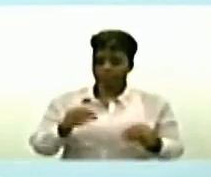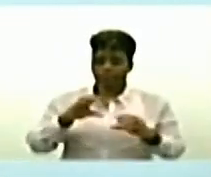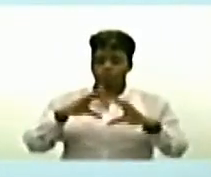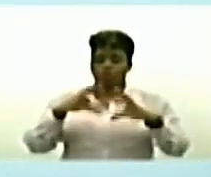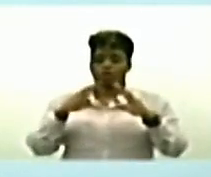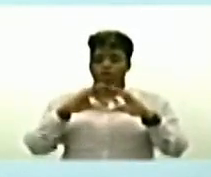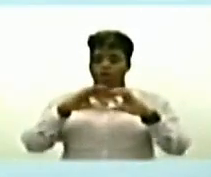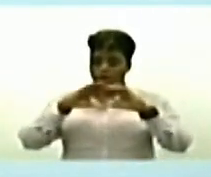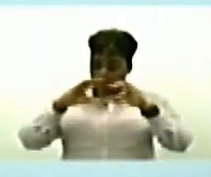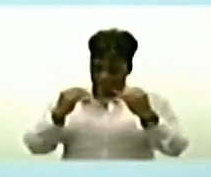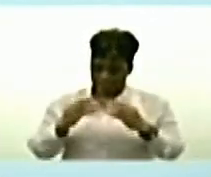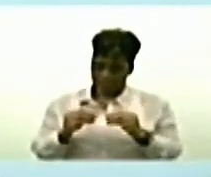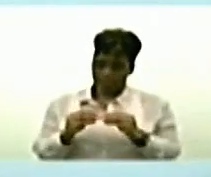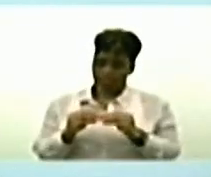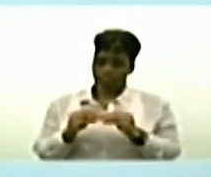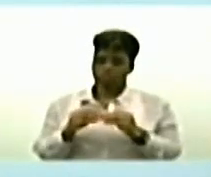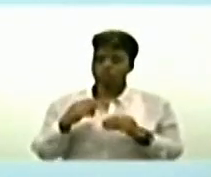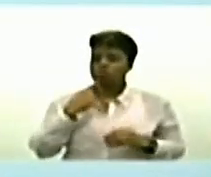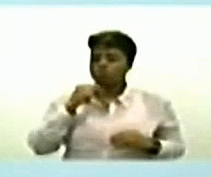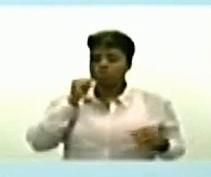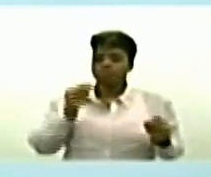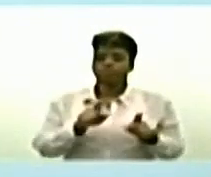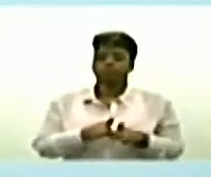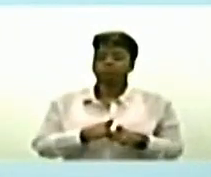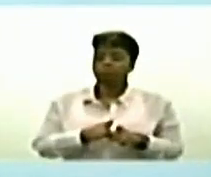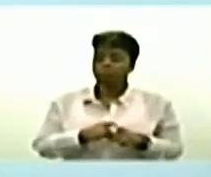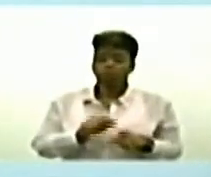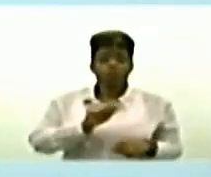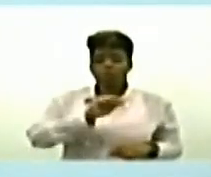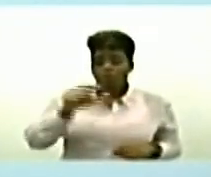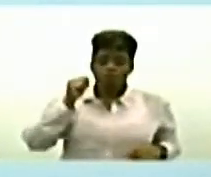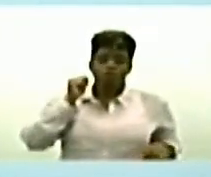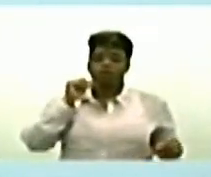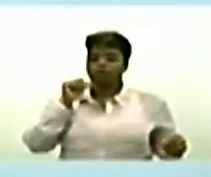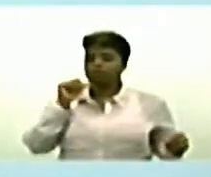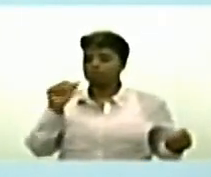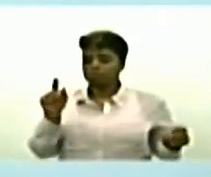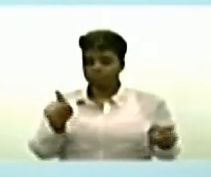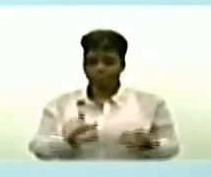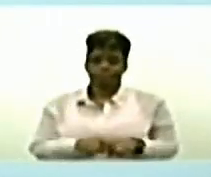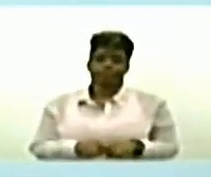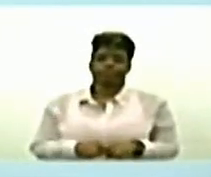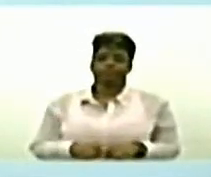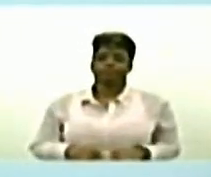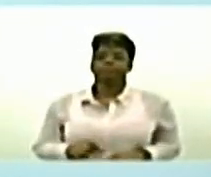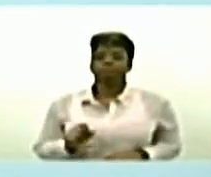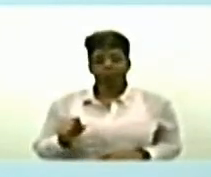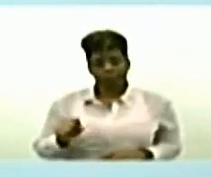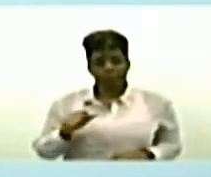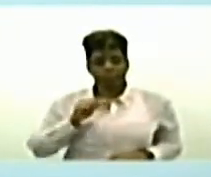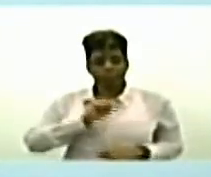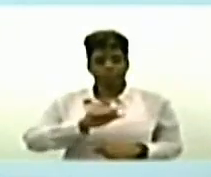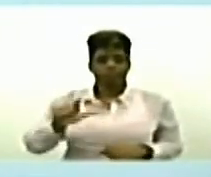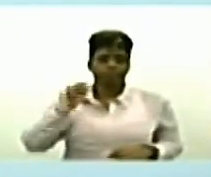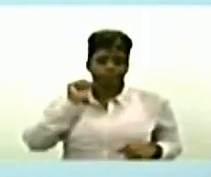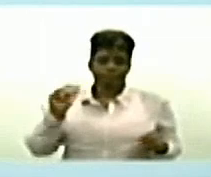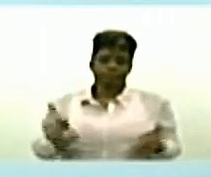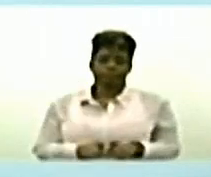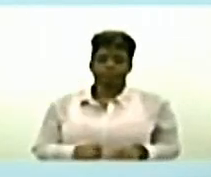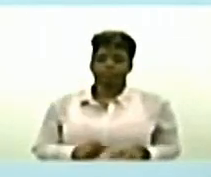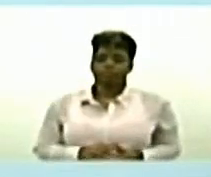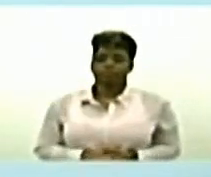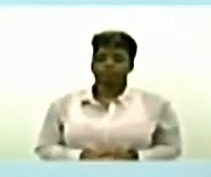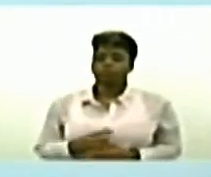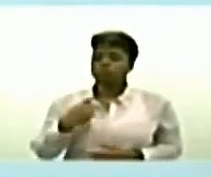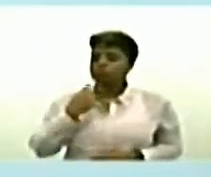All those who have that opinion say aye. To the contrary view say nay. I think the ayes have it. The ayes do have it. Could we now have the nominees,